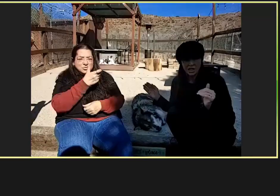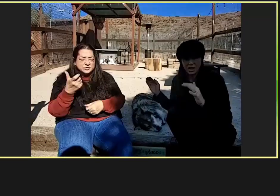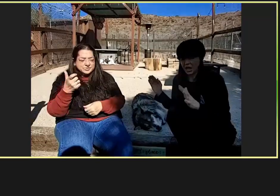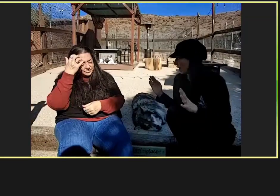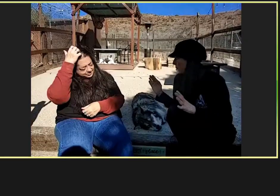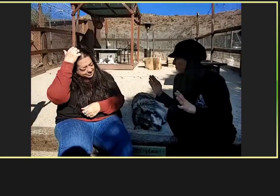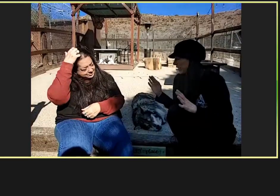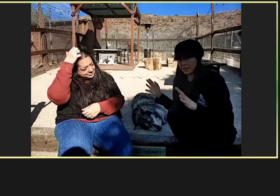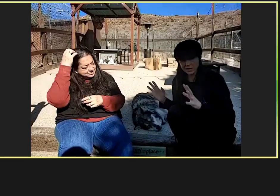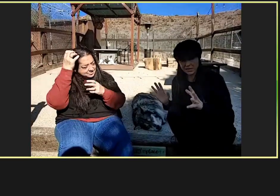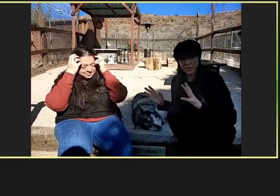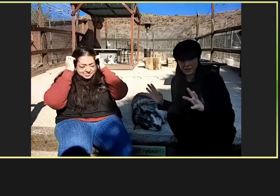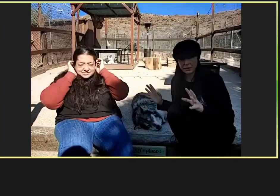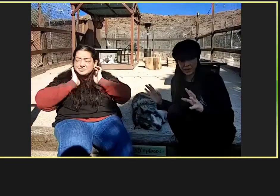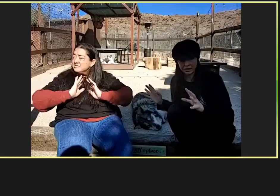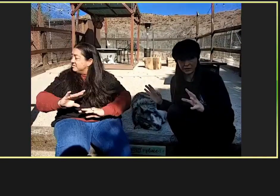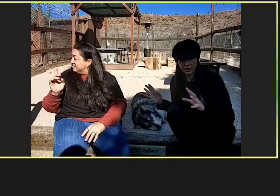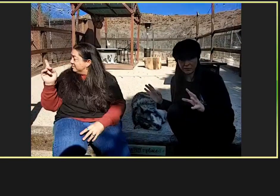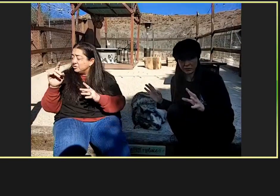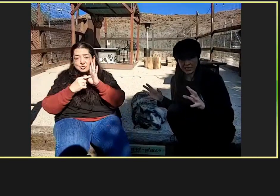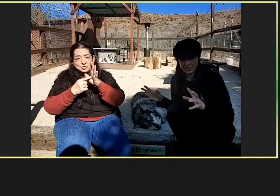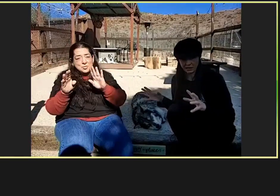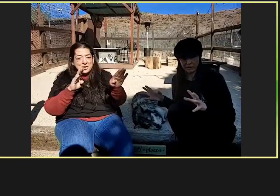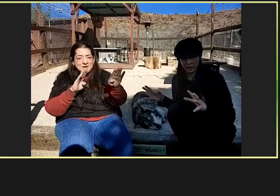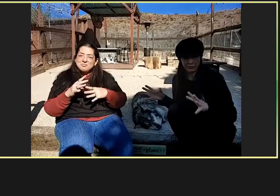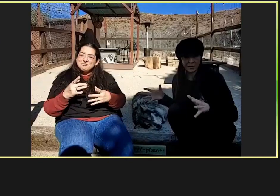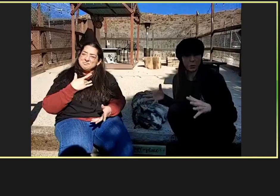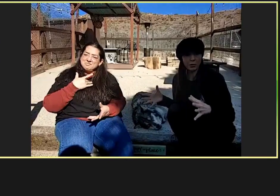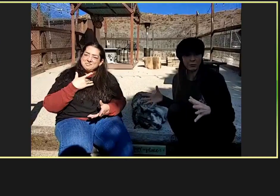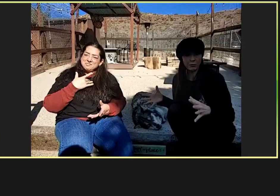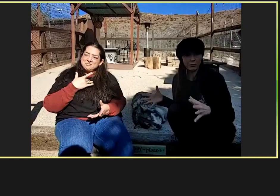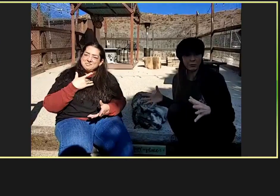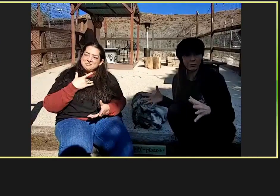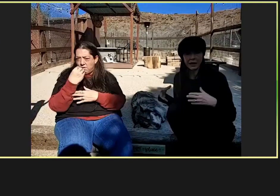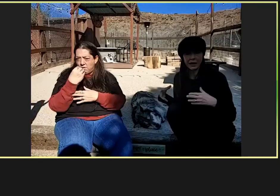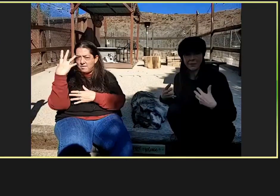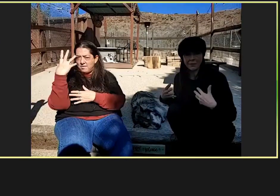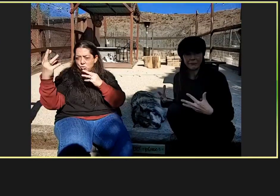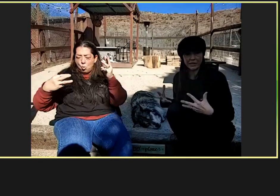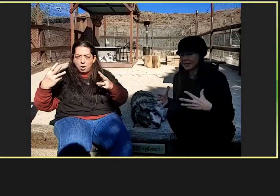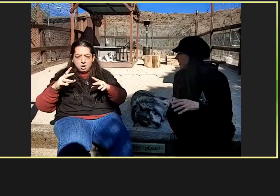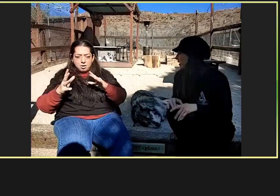to watch him display that behavior, it gives you a sense of